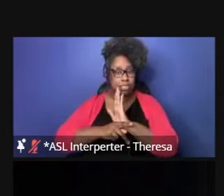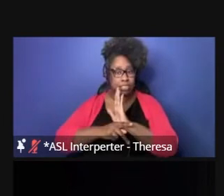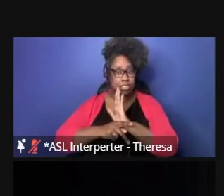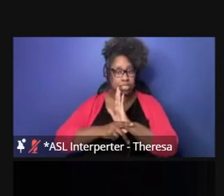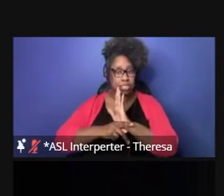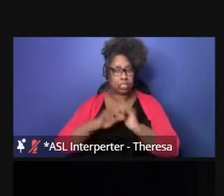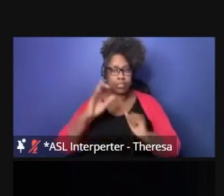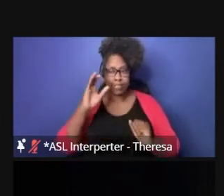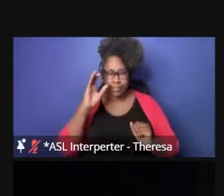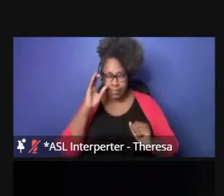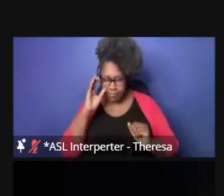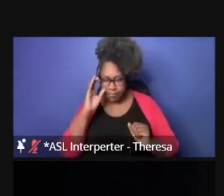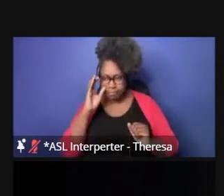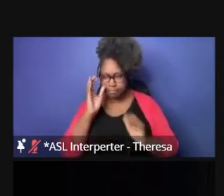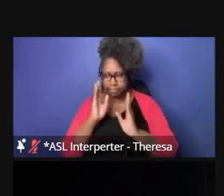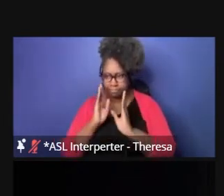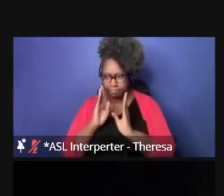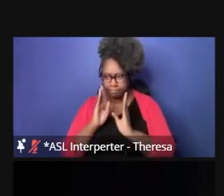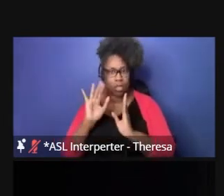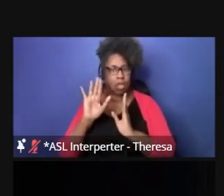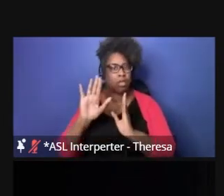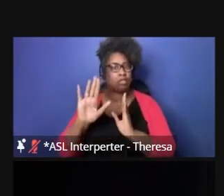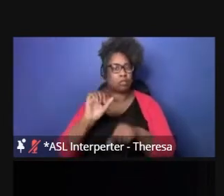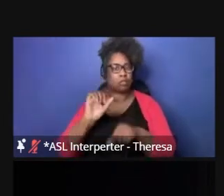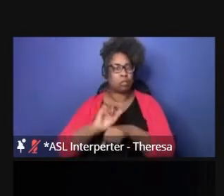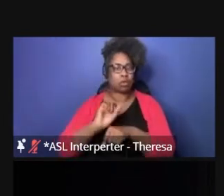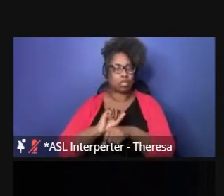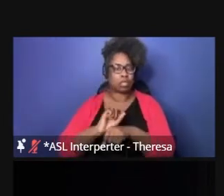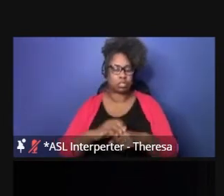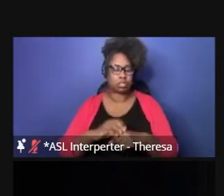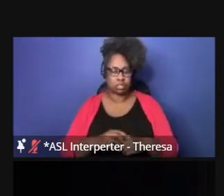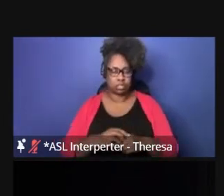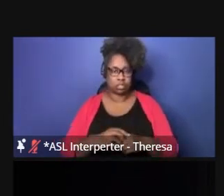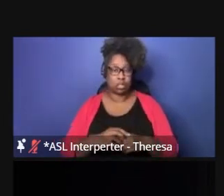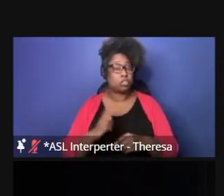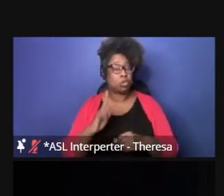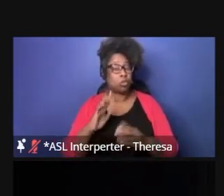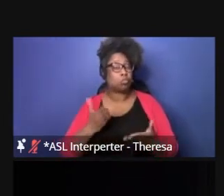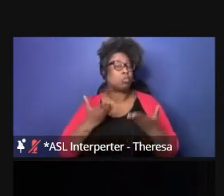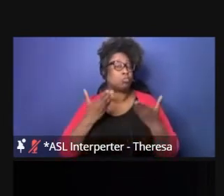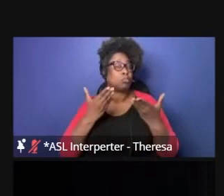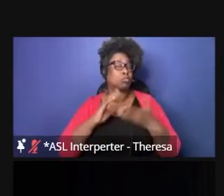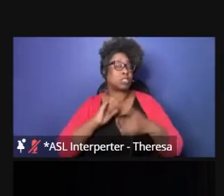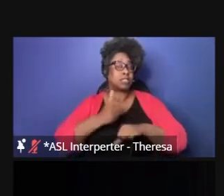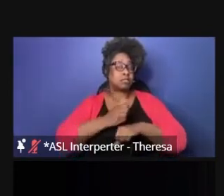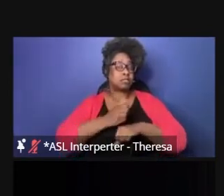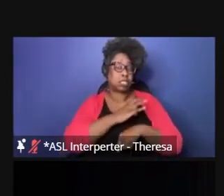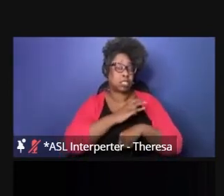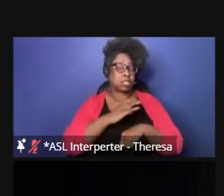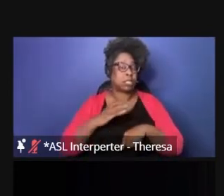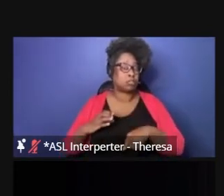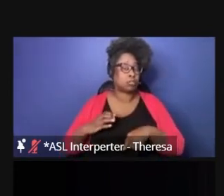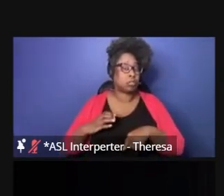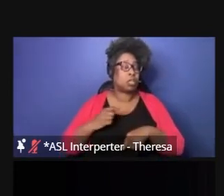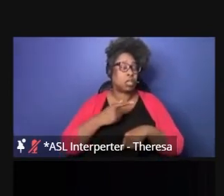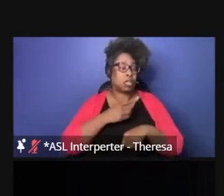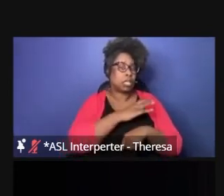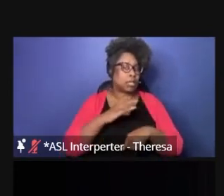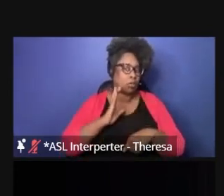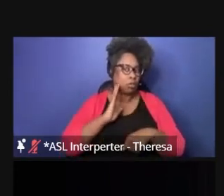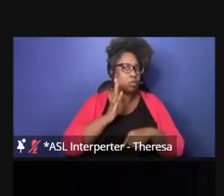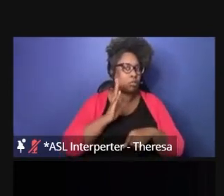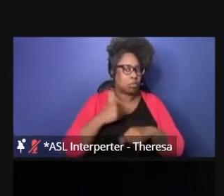listening to that work. And this council that we're proposing would direct the co-creation of the tools and